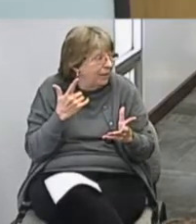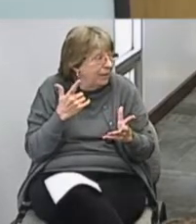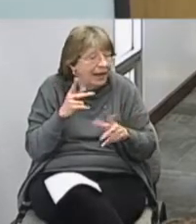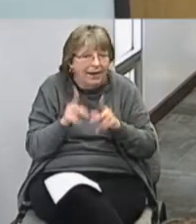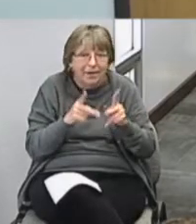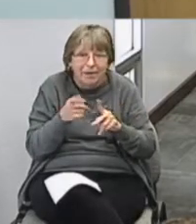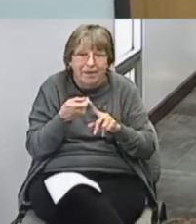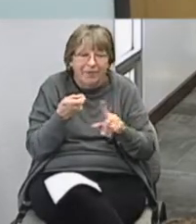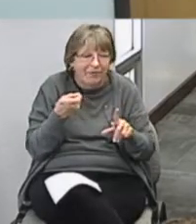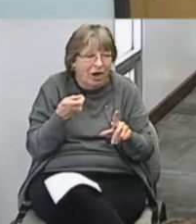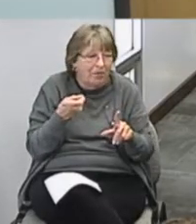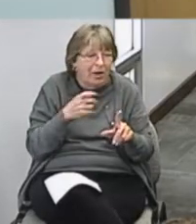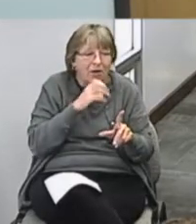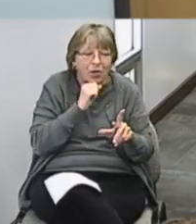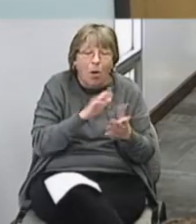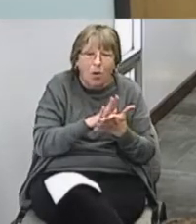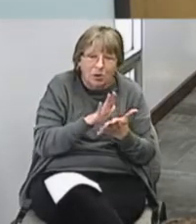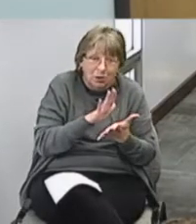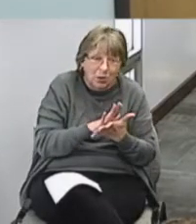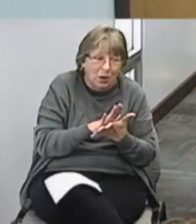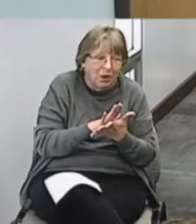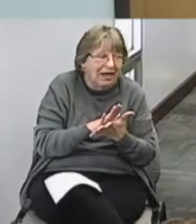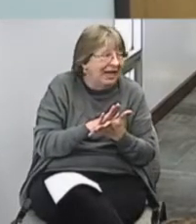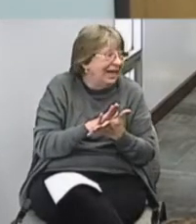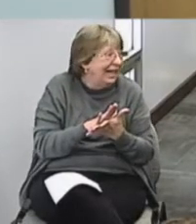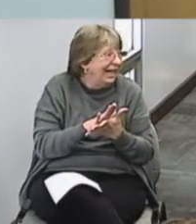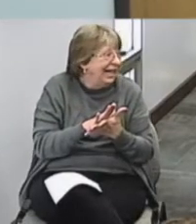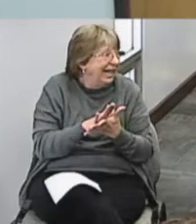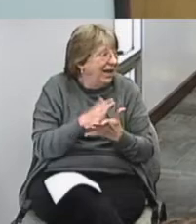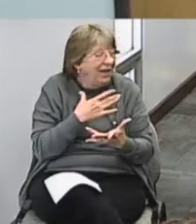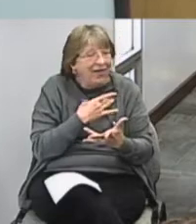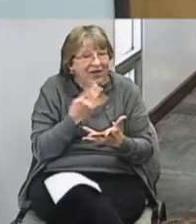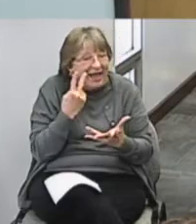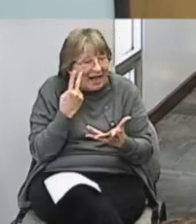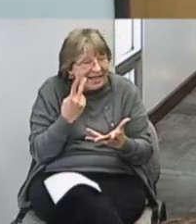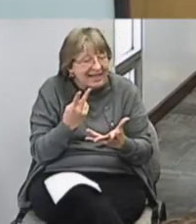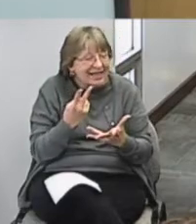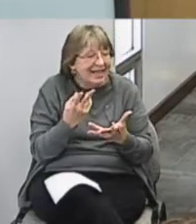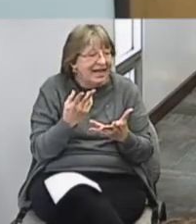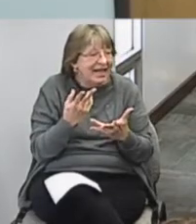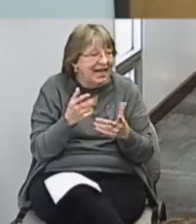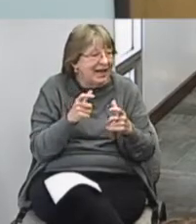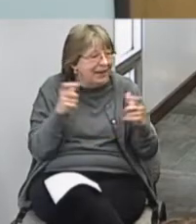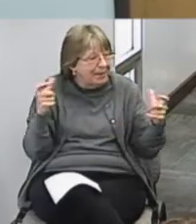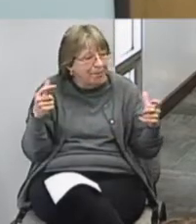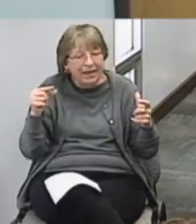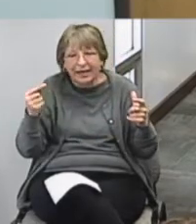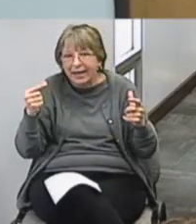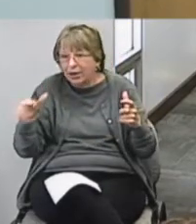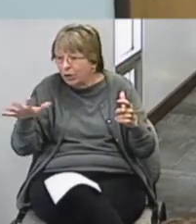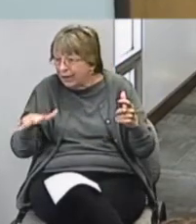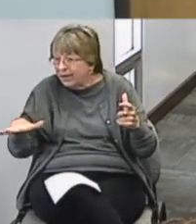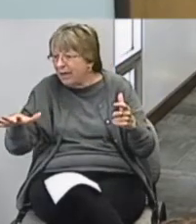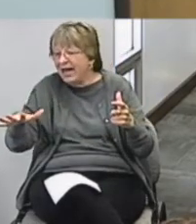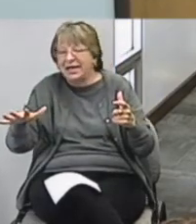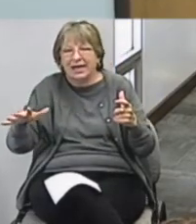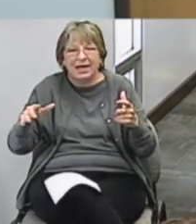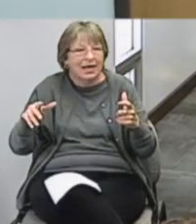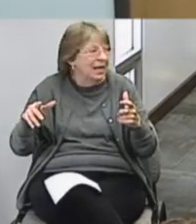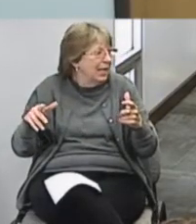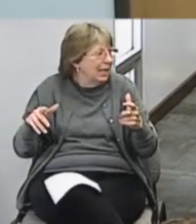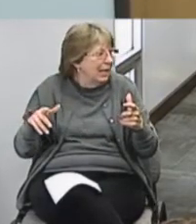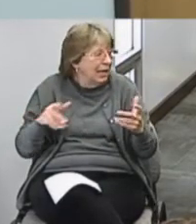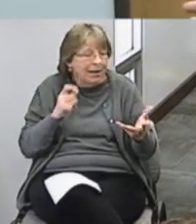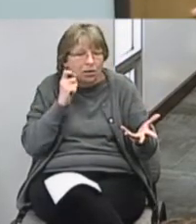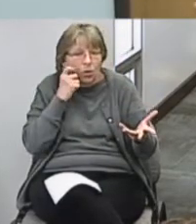from the old school, from the folks would like to see, they perceive the big green space park as the park, which is